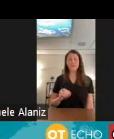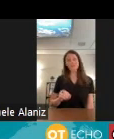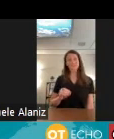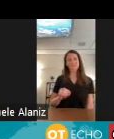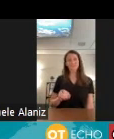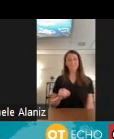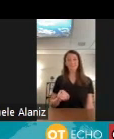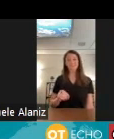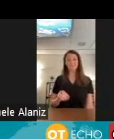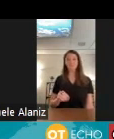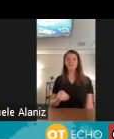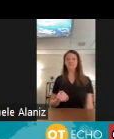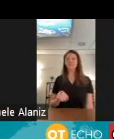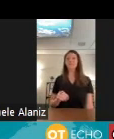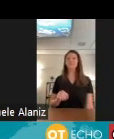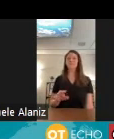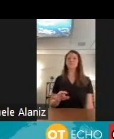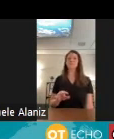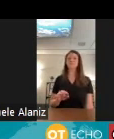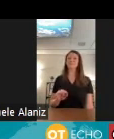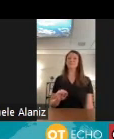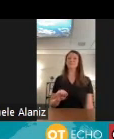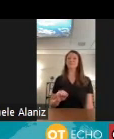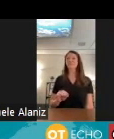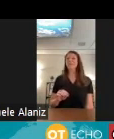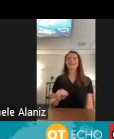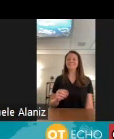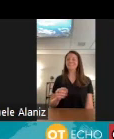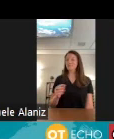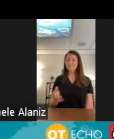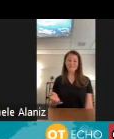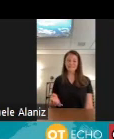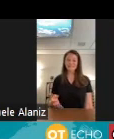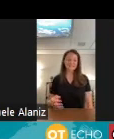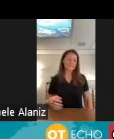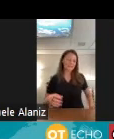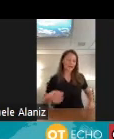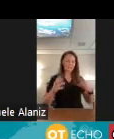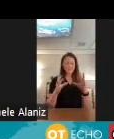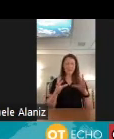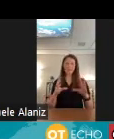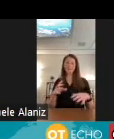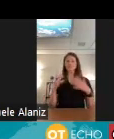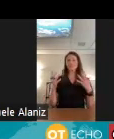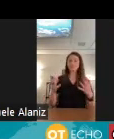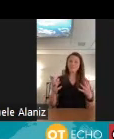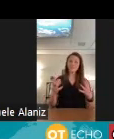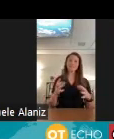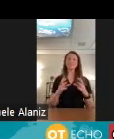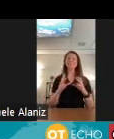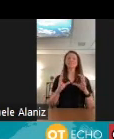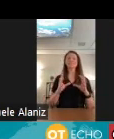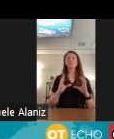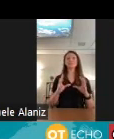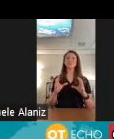app that was studied and researched by NYU to improve executive function. And it's basically these avocados with silly